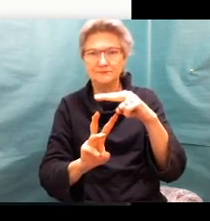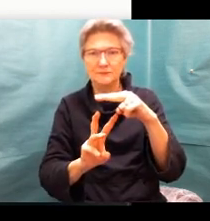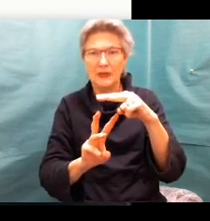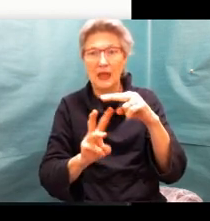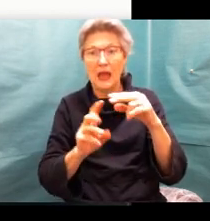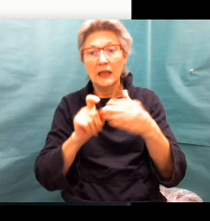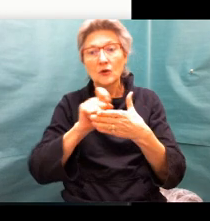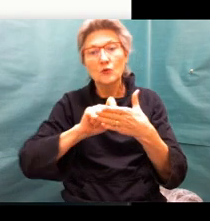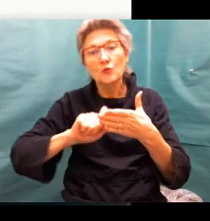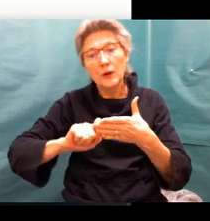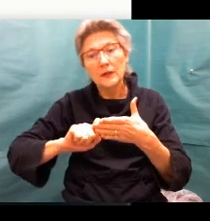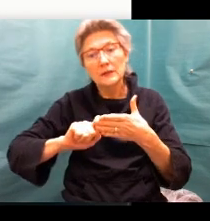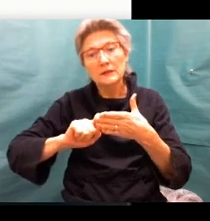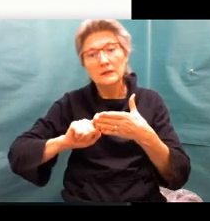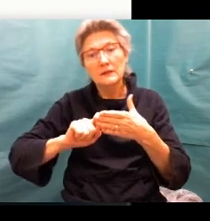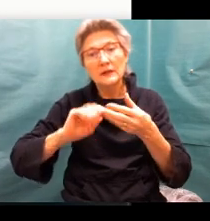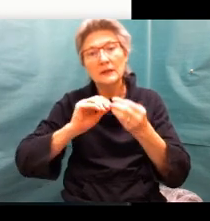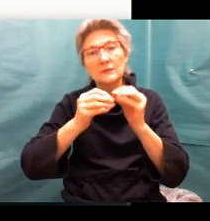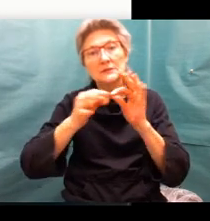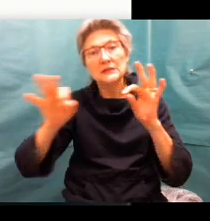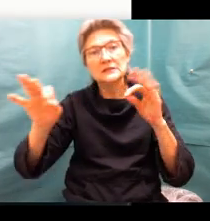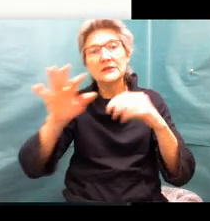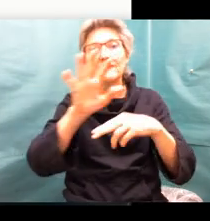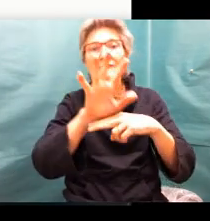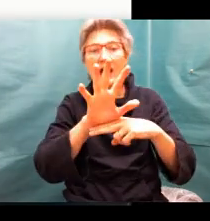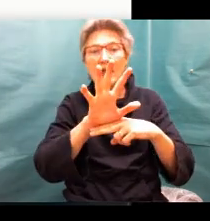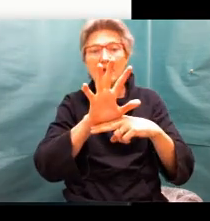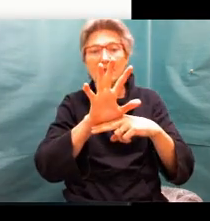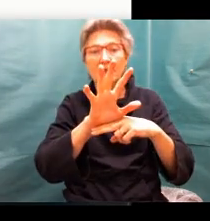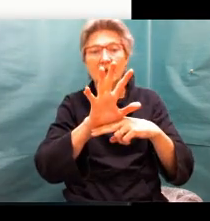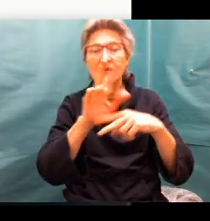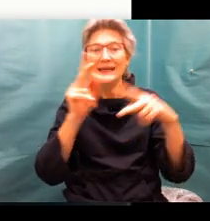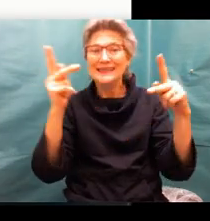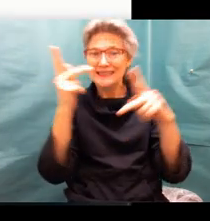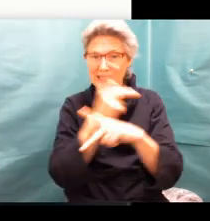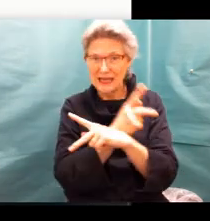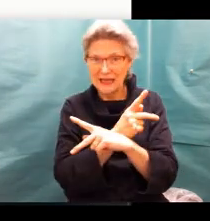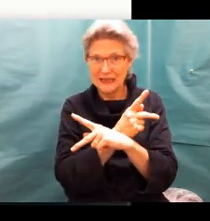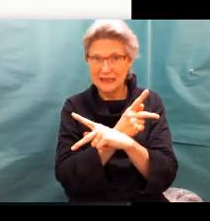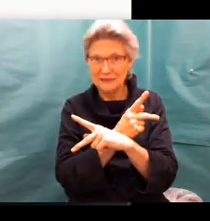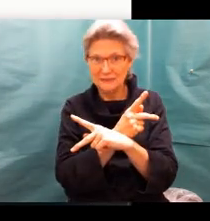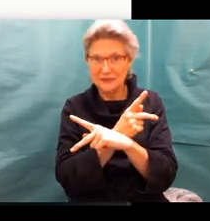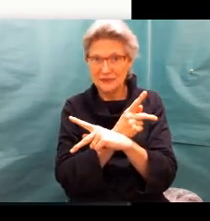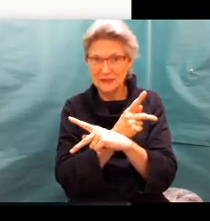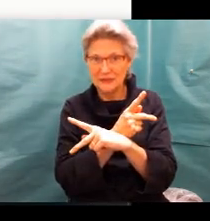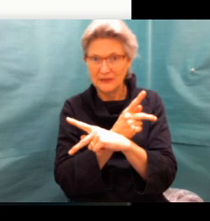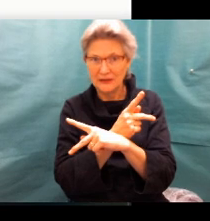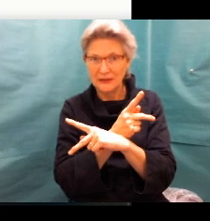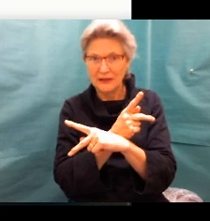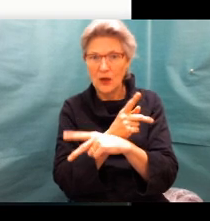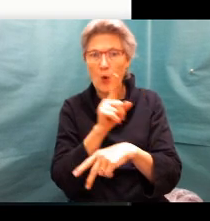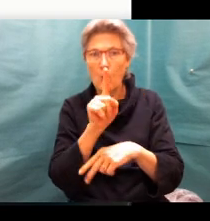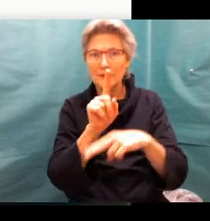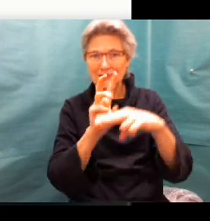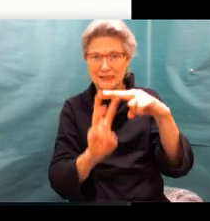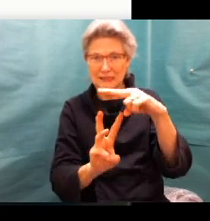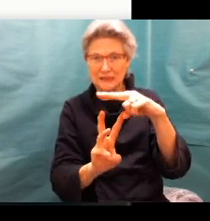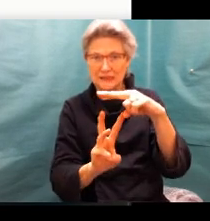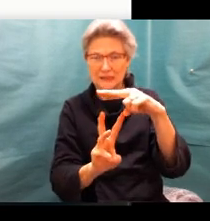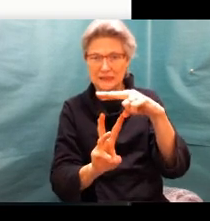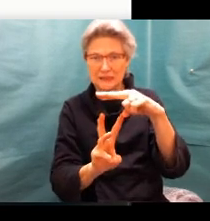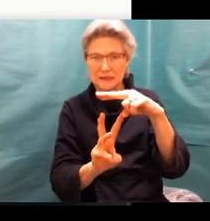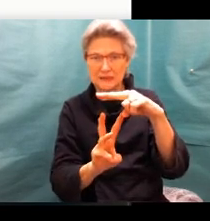I can write the equation of 5, right? Because 5 pieces, 5 times